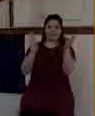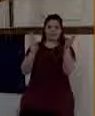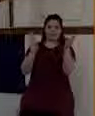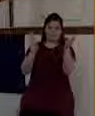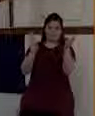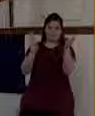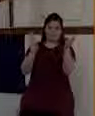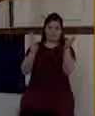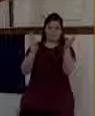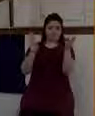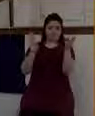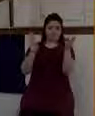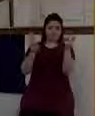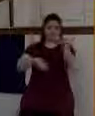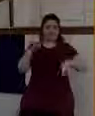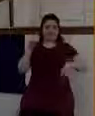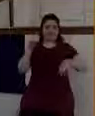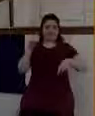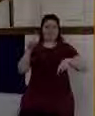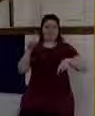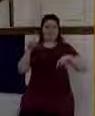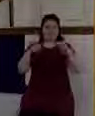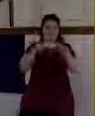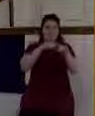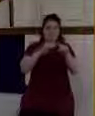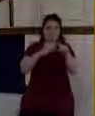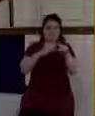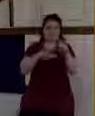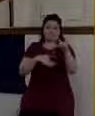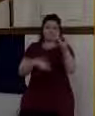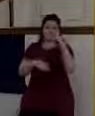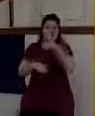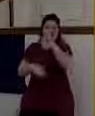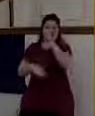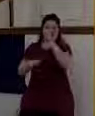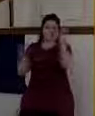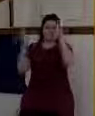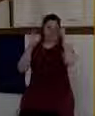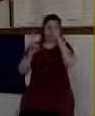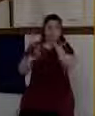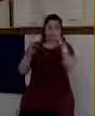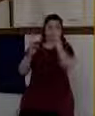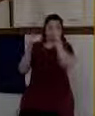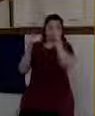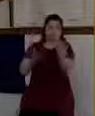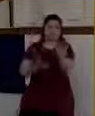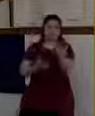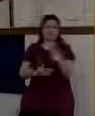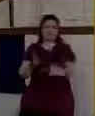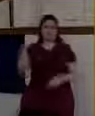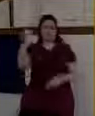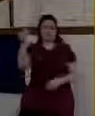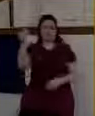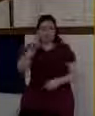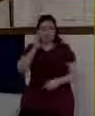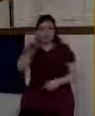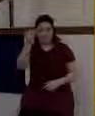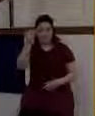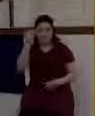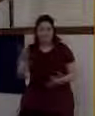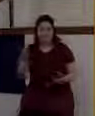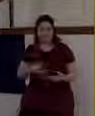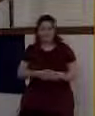In fact, if a prophet will be judged by God for disobeying his word, don't you